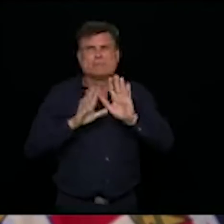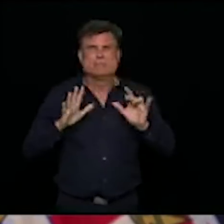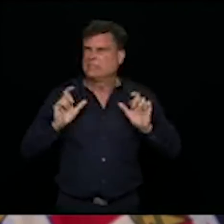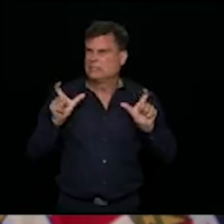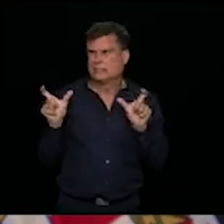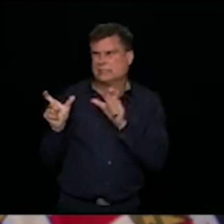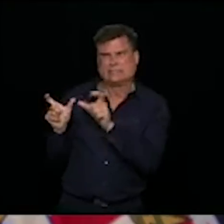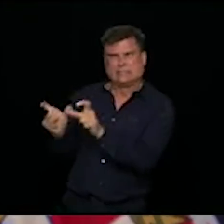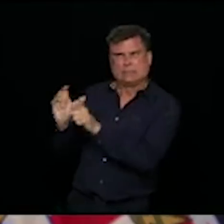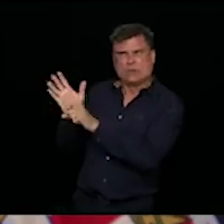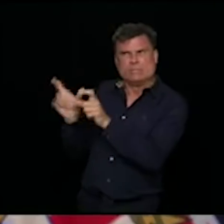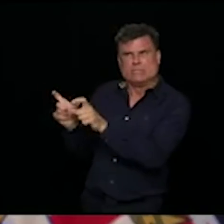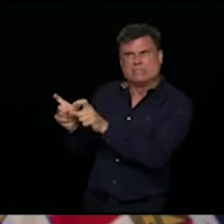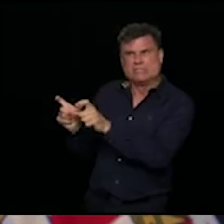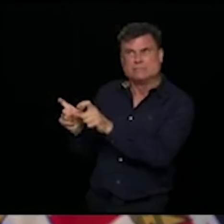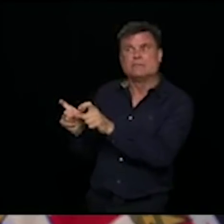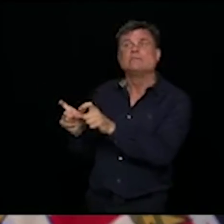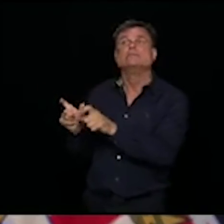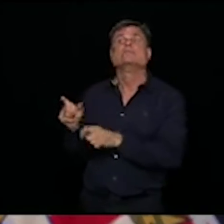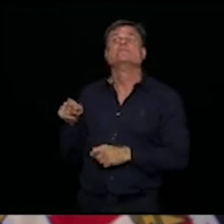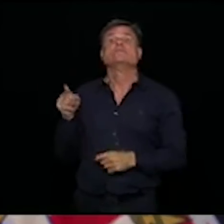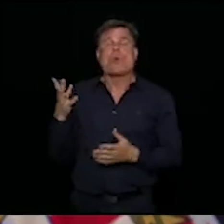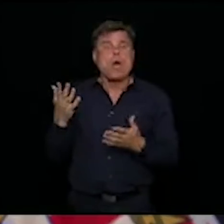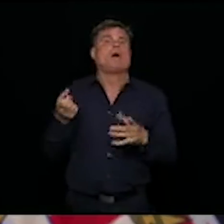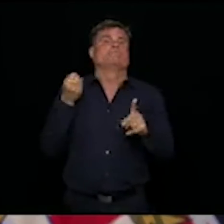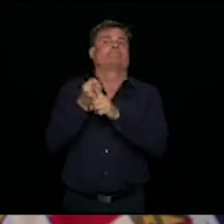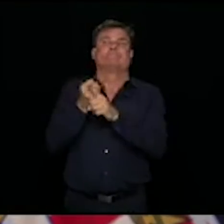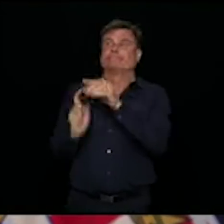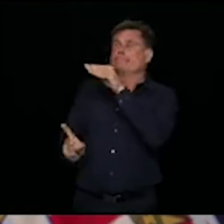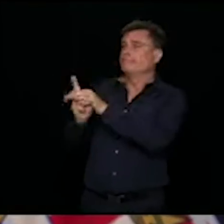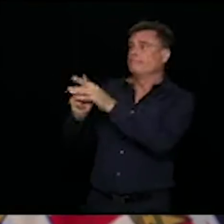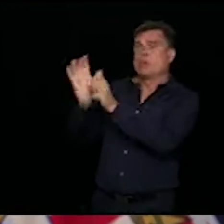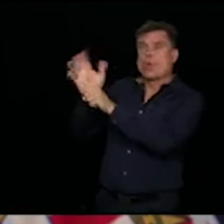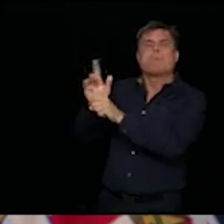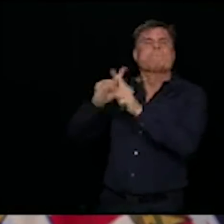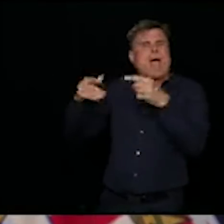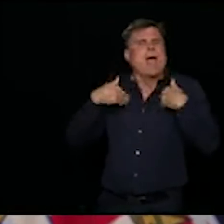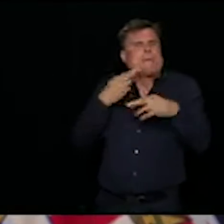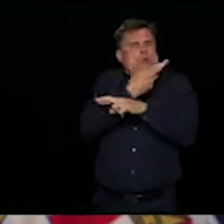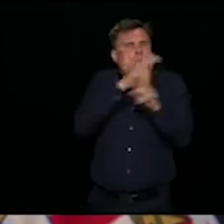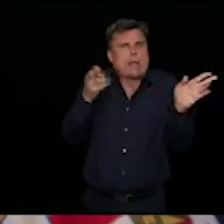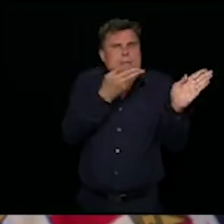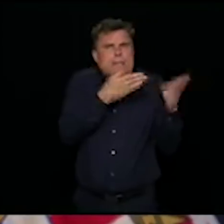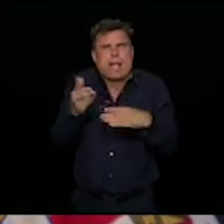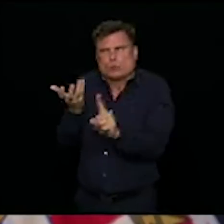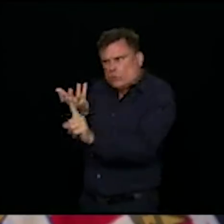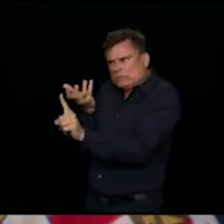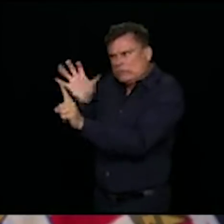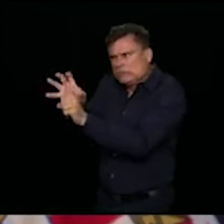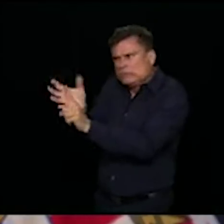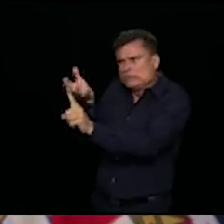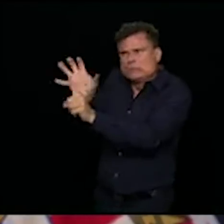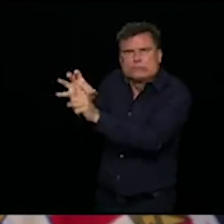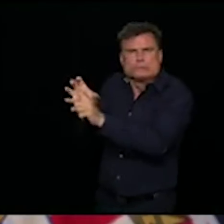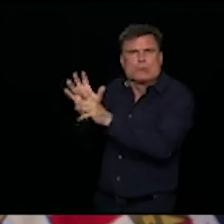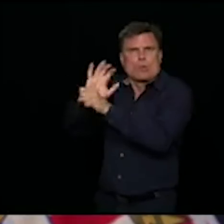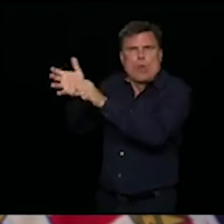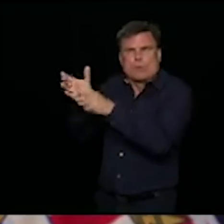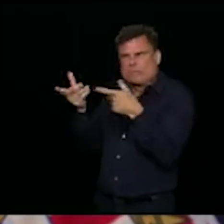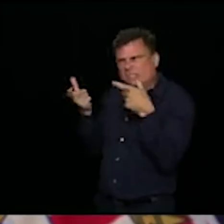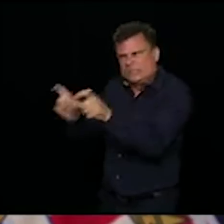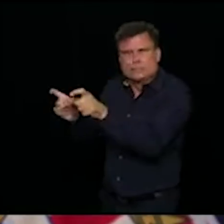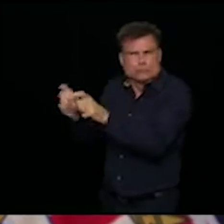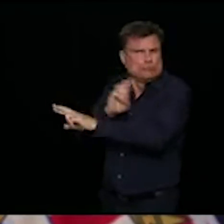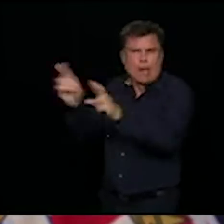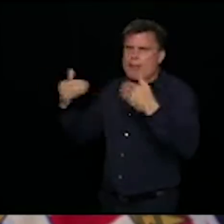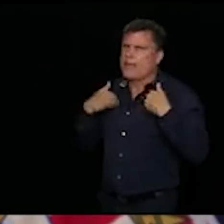make sure that when we do see cases arise, we adjust our requirements to stop